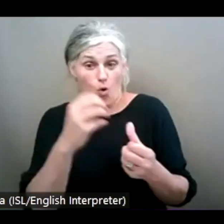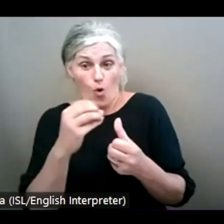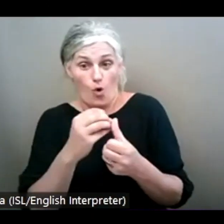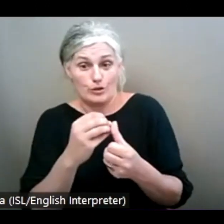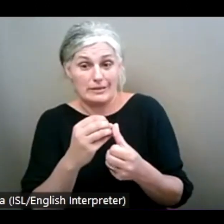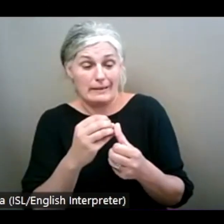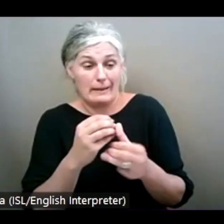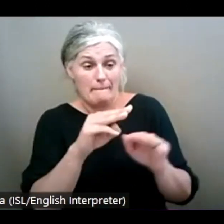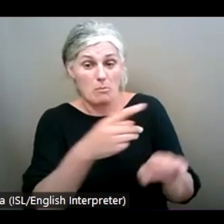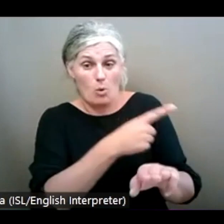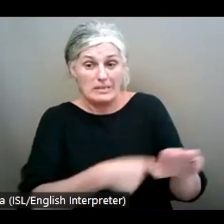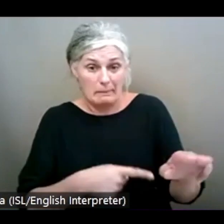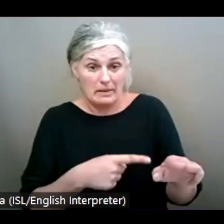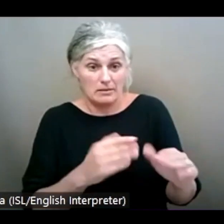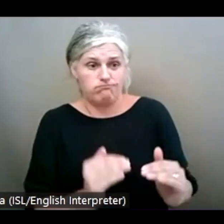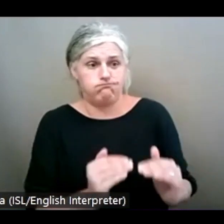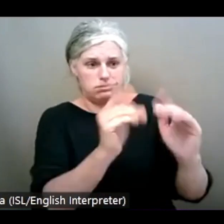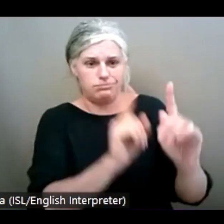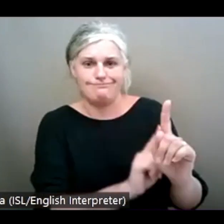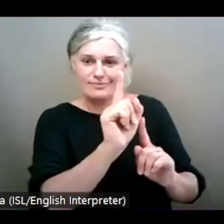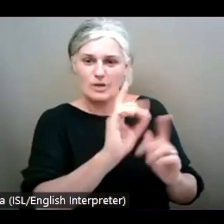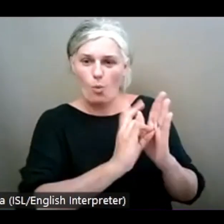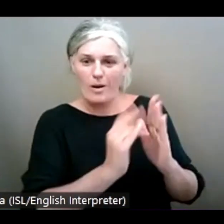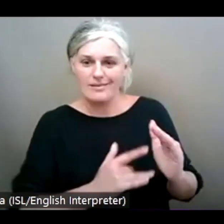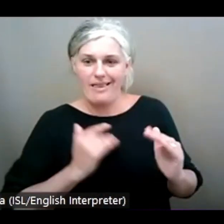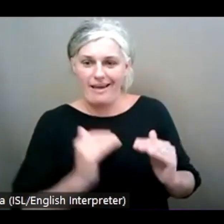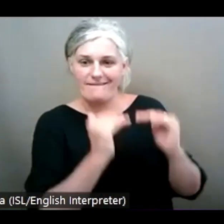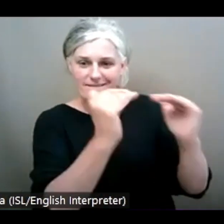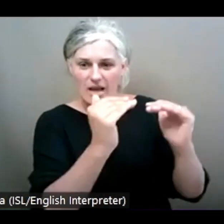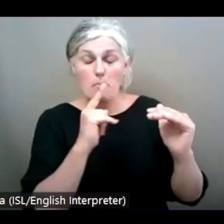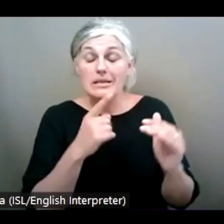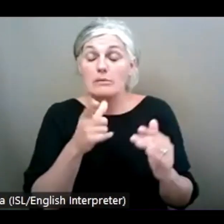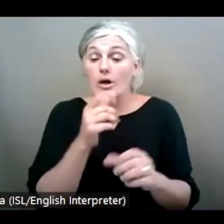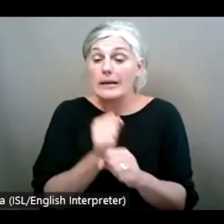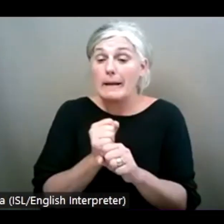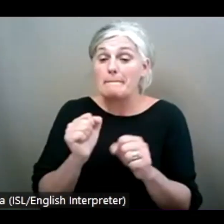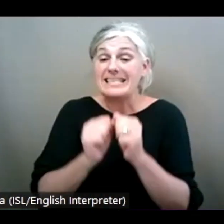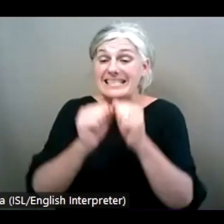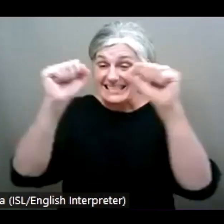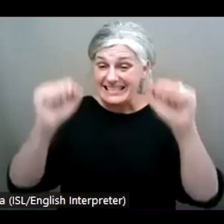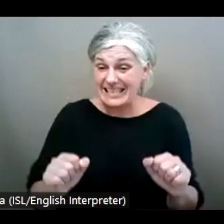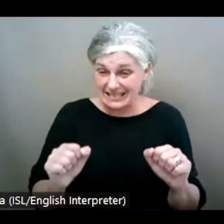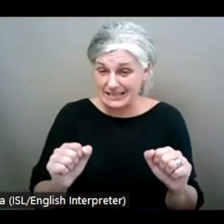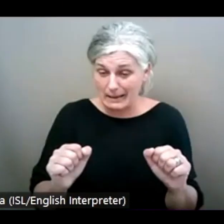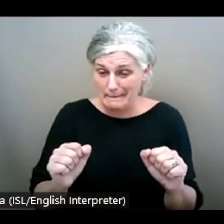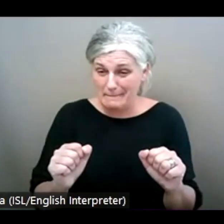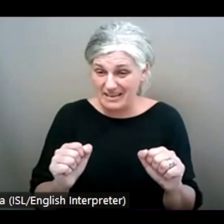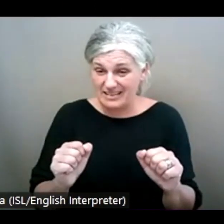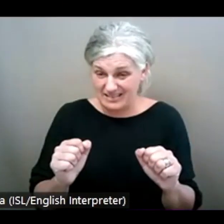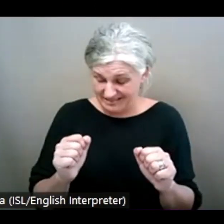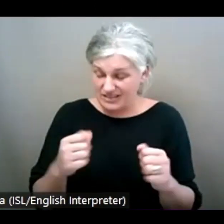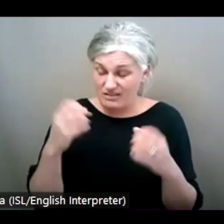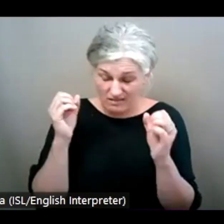that they can. But like, the systems will not really show us power and